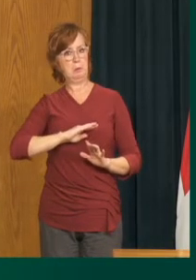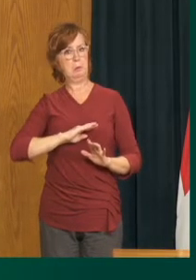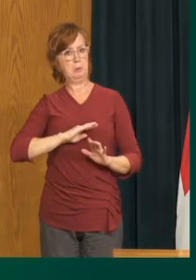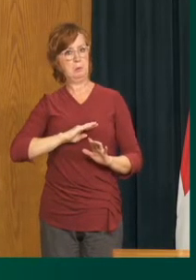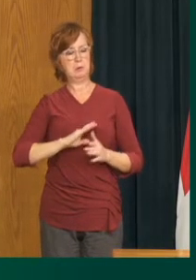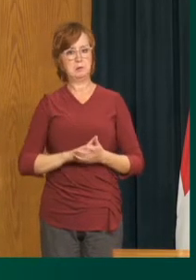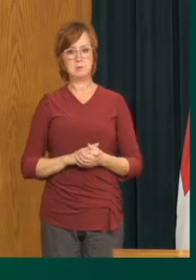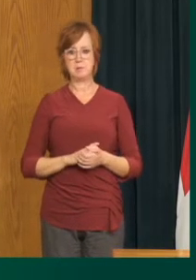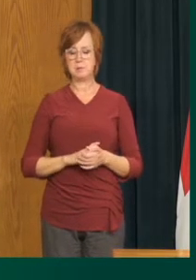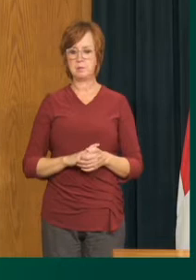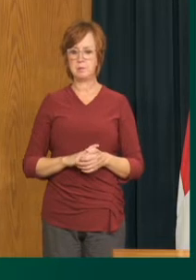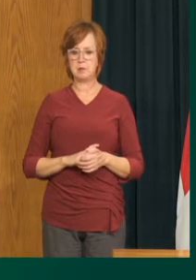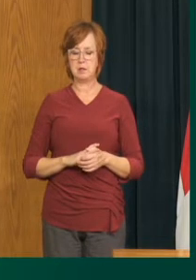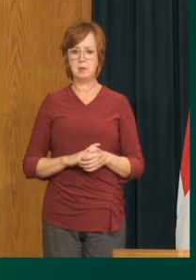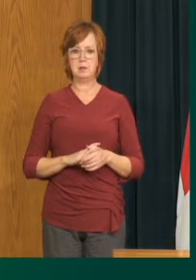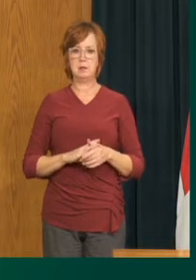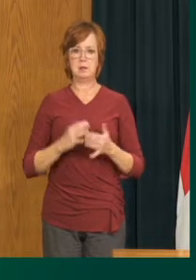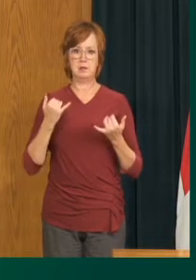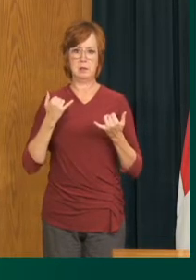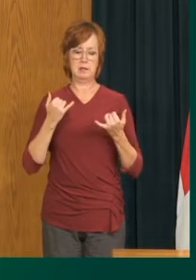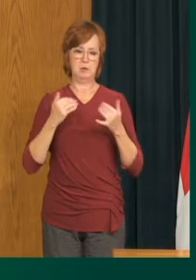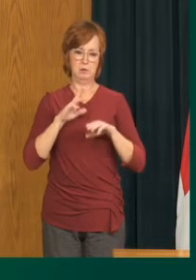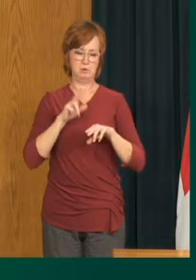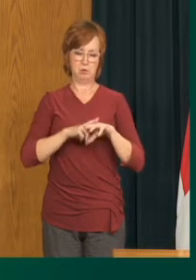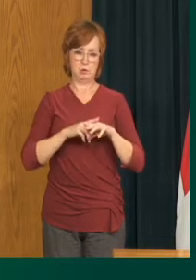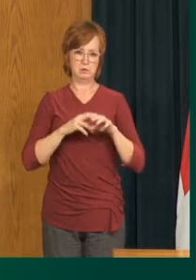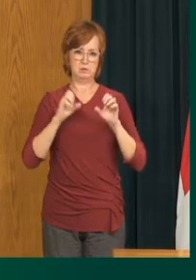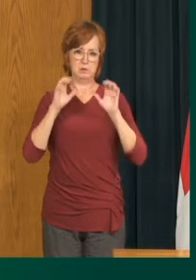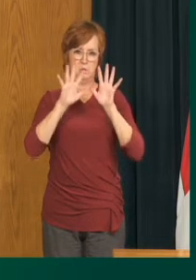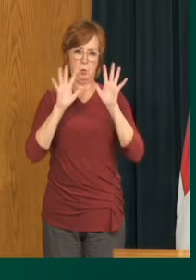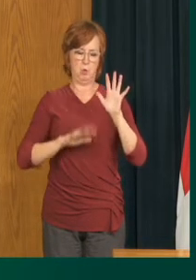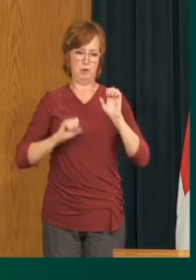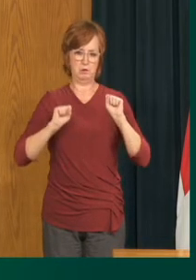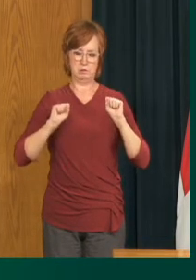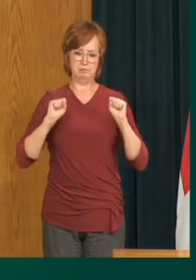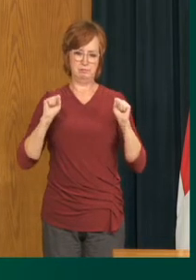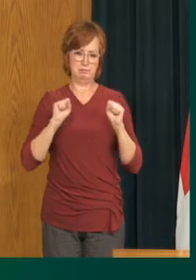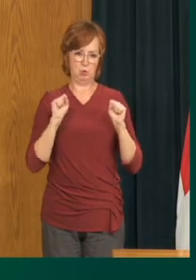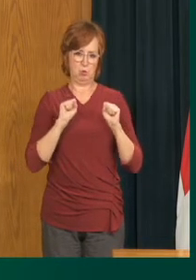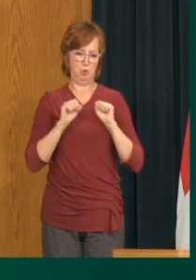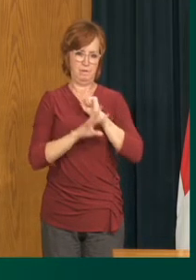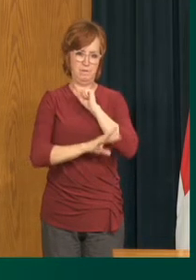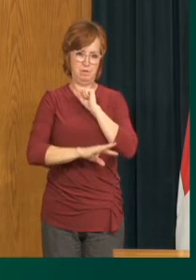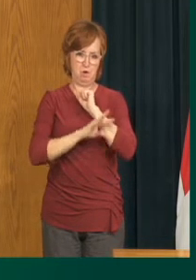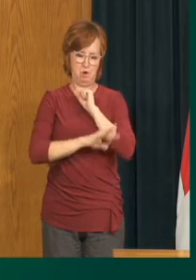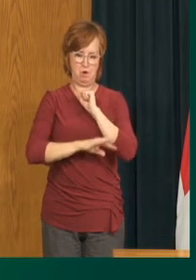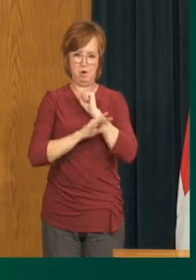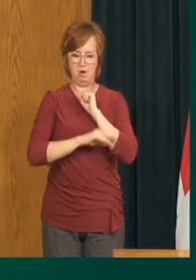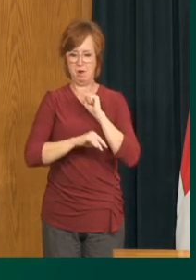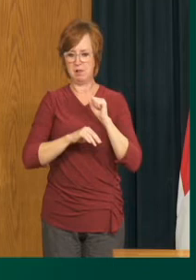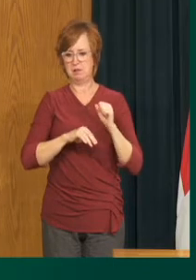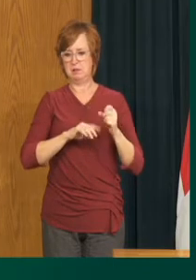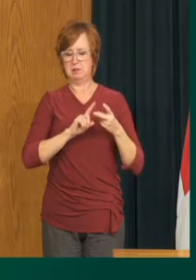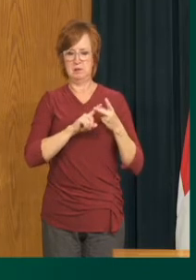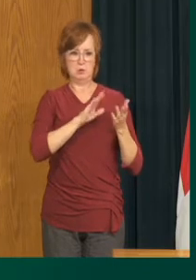we start to head indoors, as we do every fall in this province, whether it's our children back into schools or whether it's us coming from